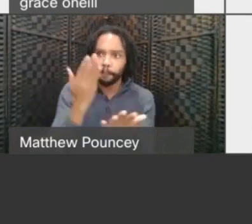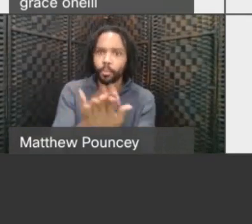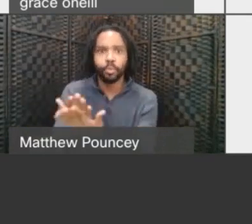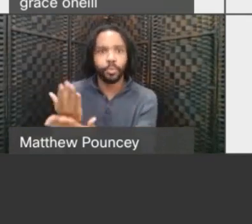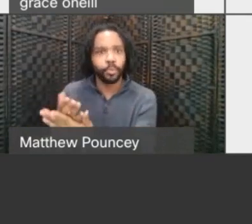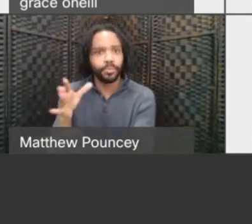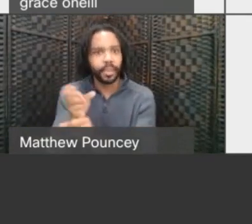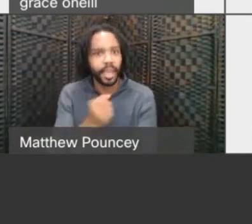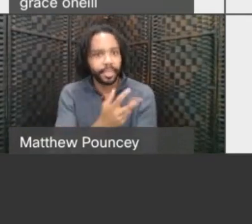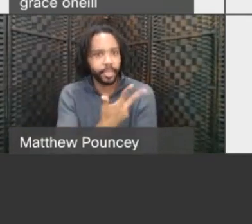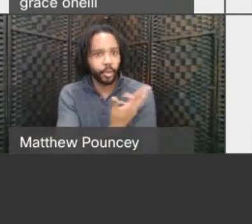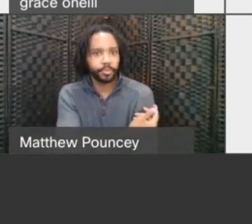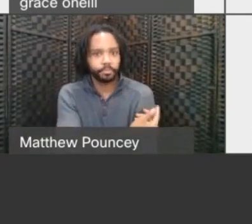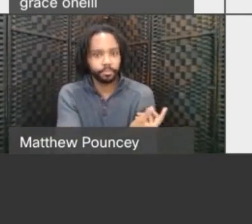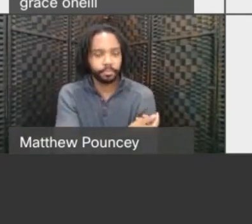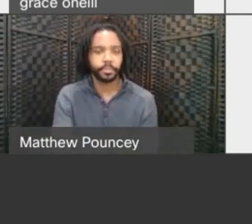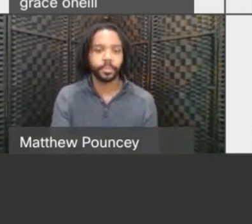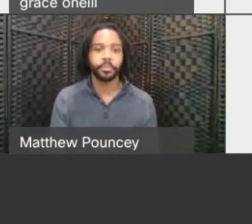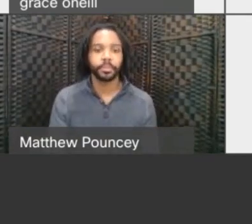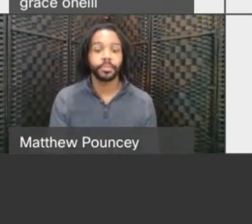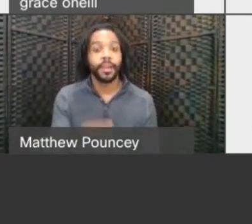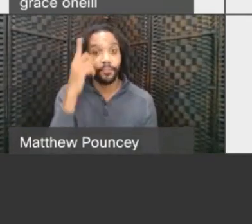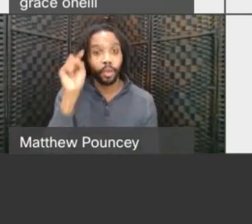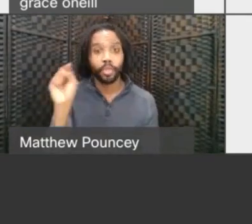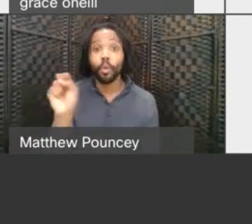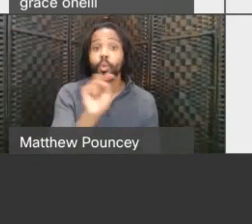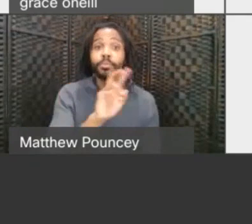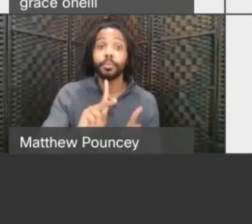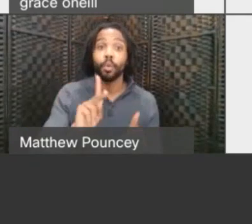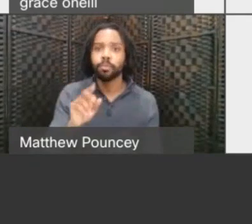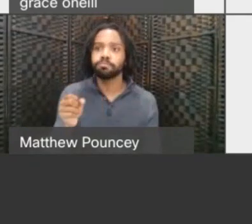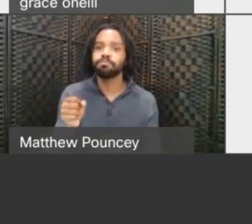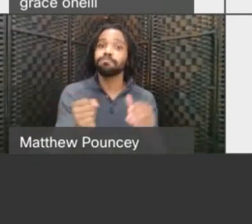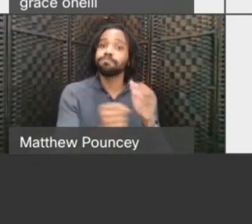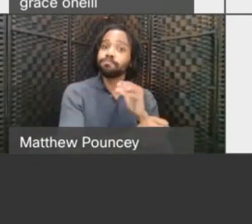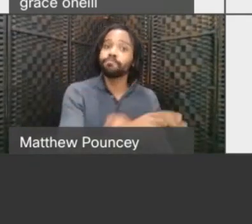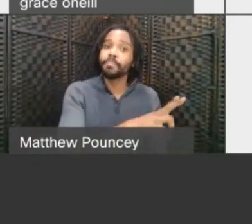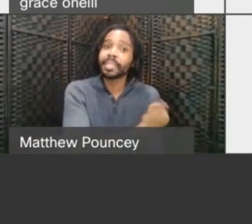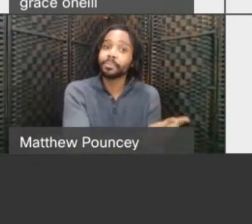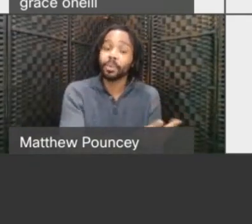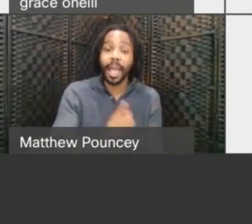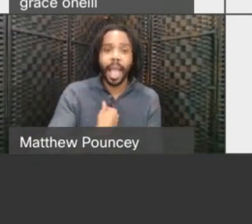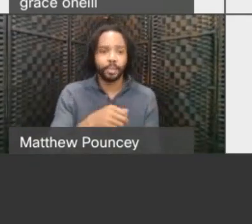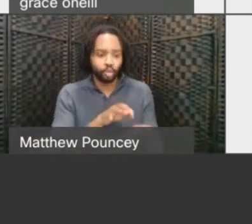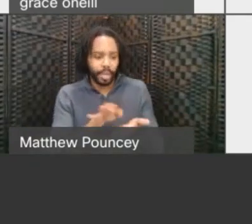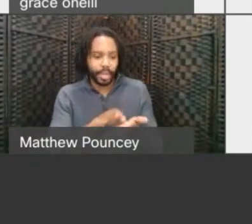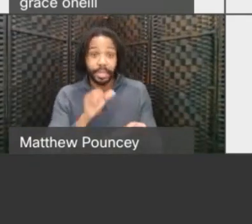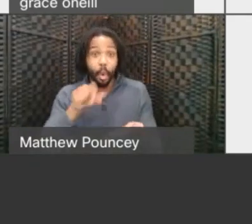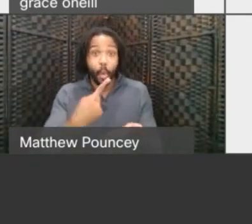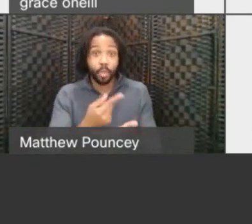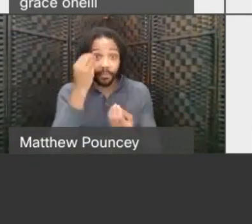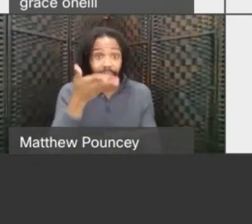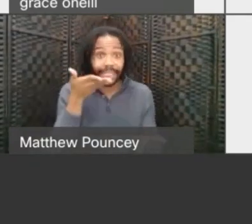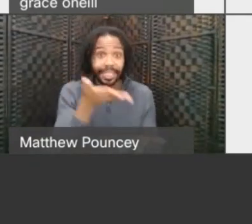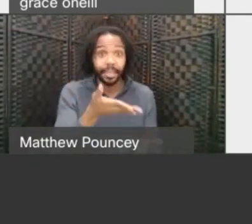clearly track them. For the folks who were hospitalized, I was tracking not only what we have in MCIS, but